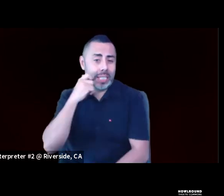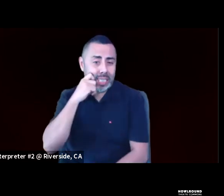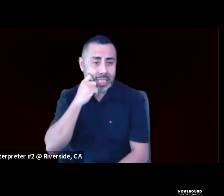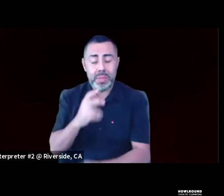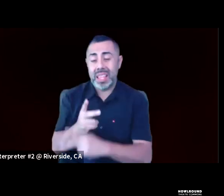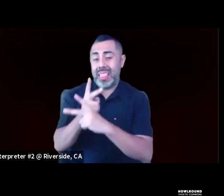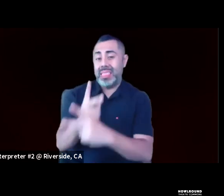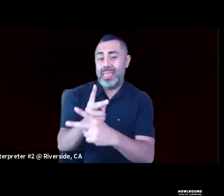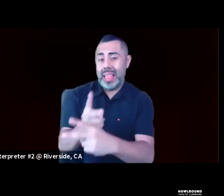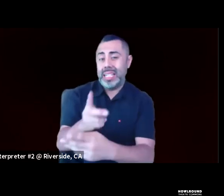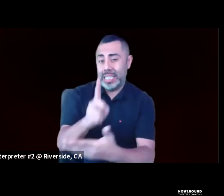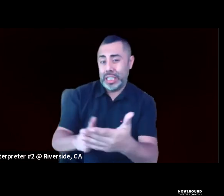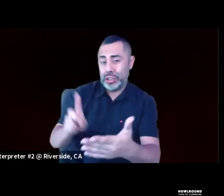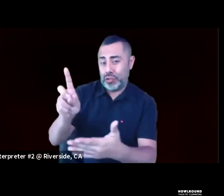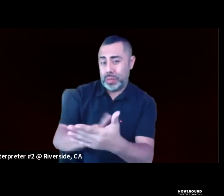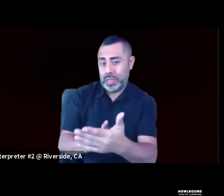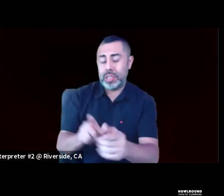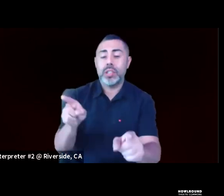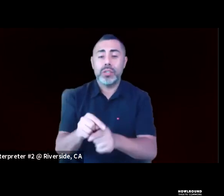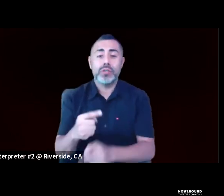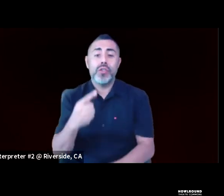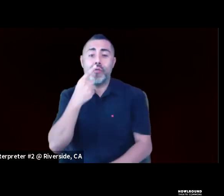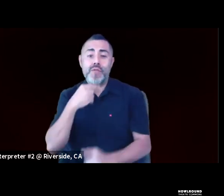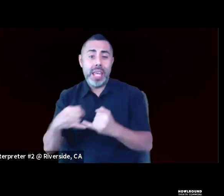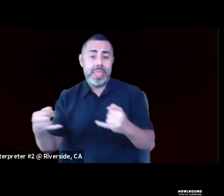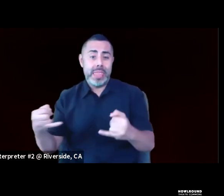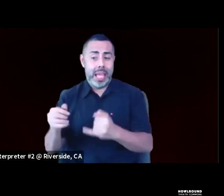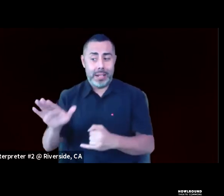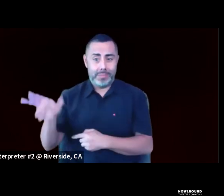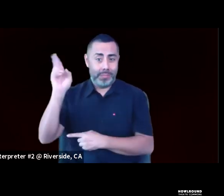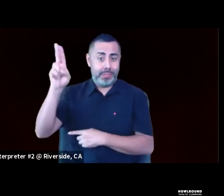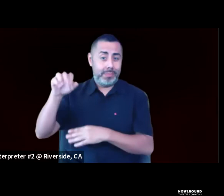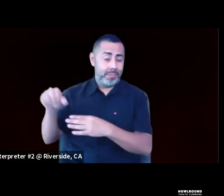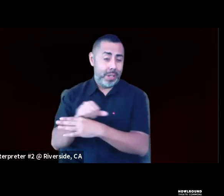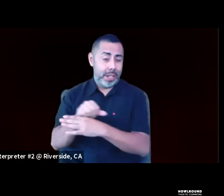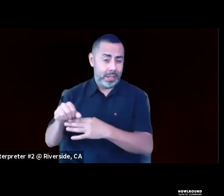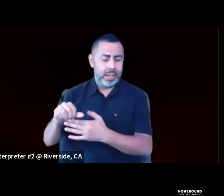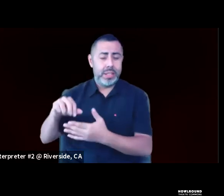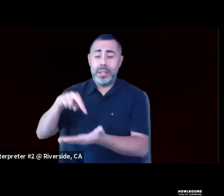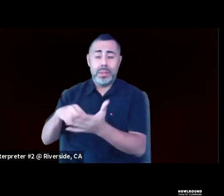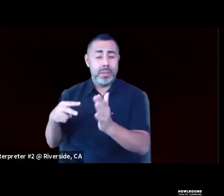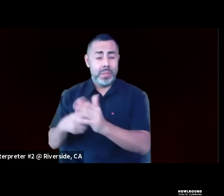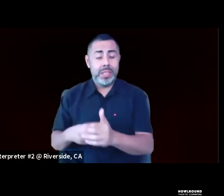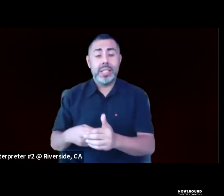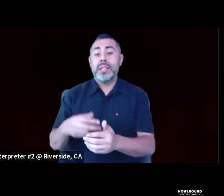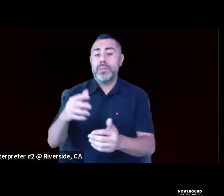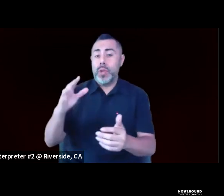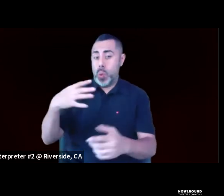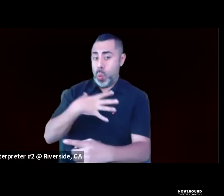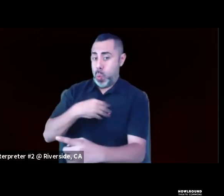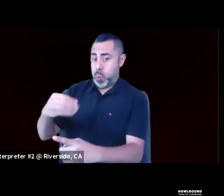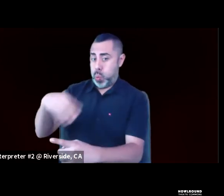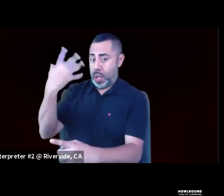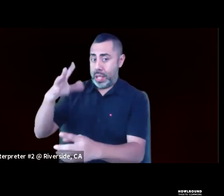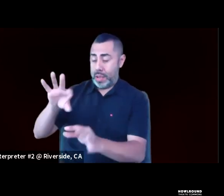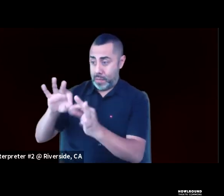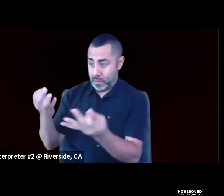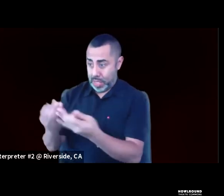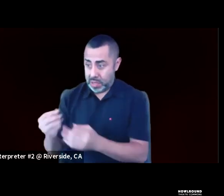every $100 of wealth in a white family, a Black family owns $5.